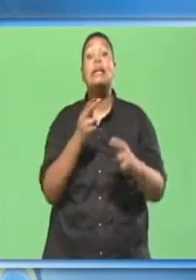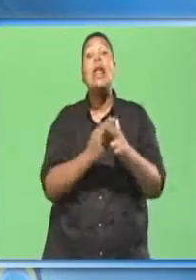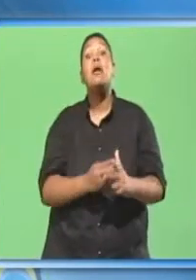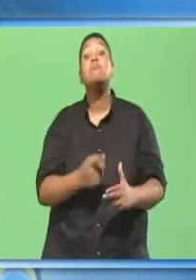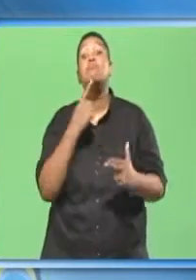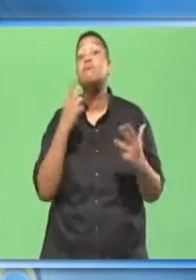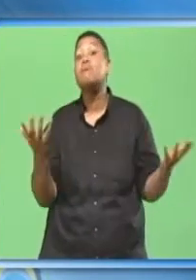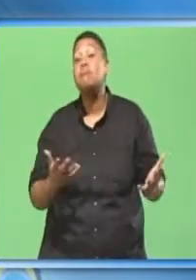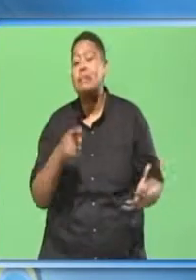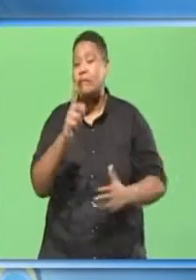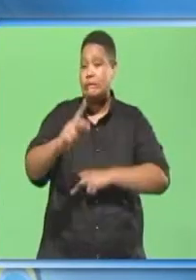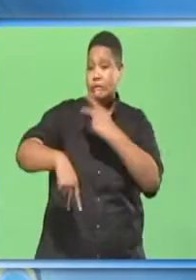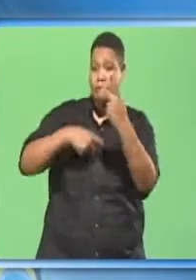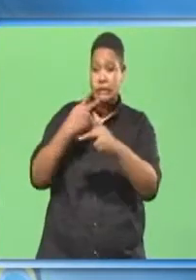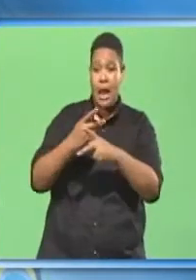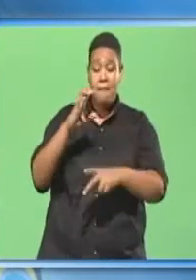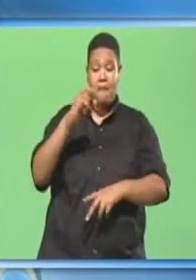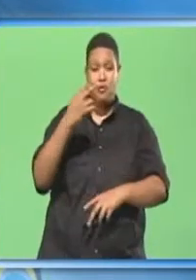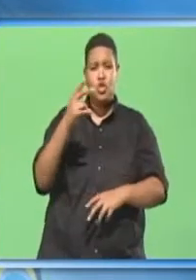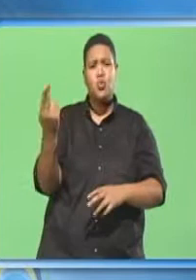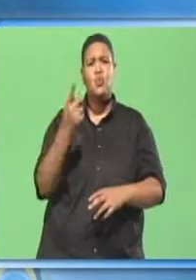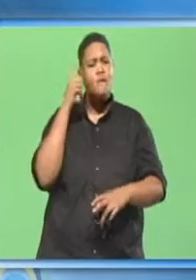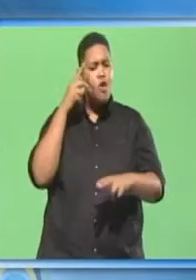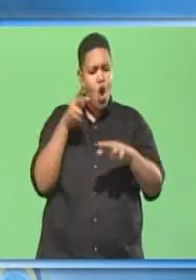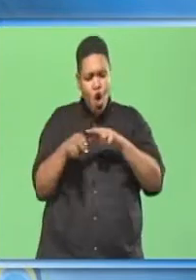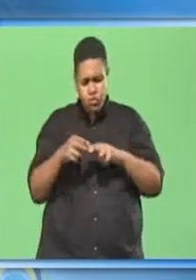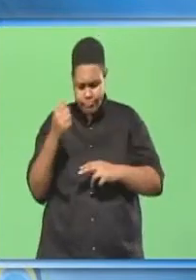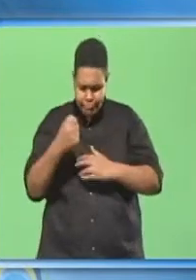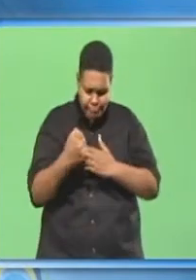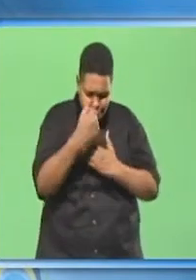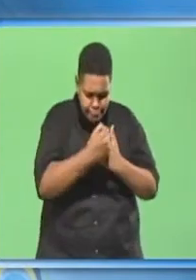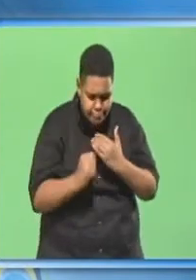suggests, this type of chisel is used for cutting mortises.